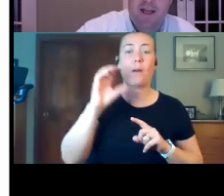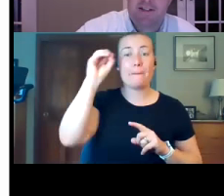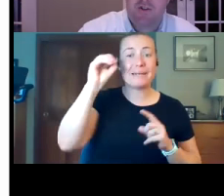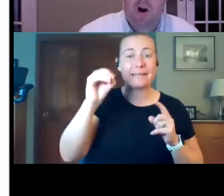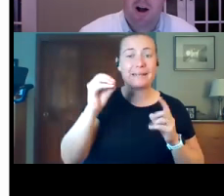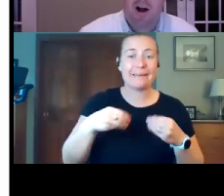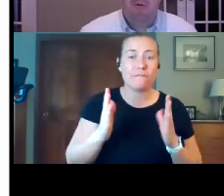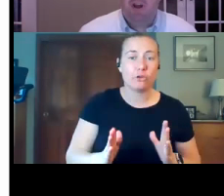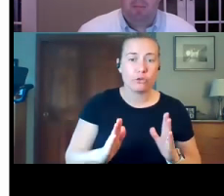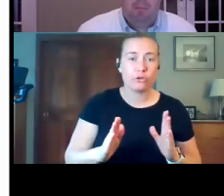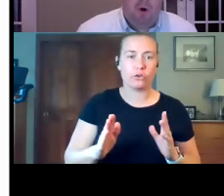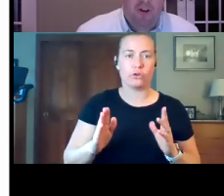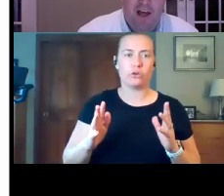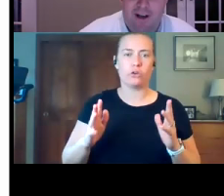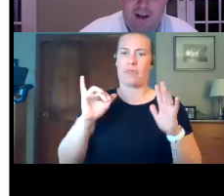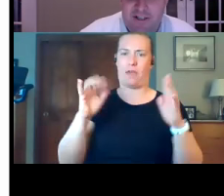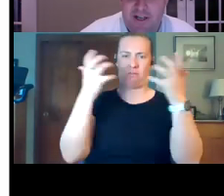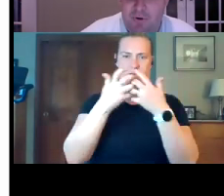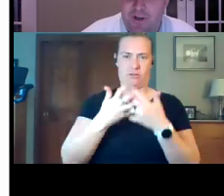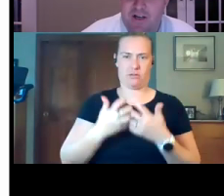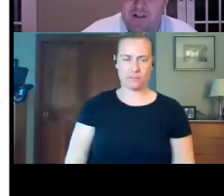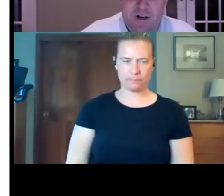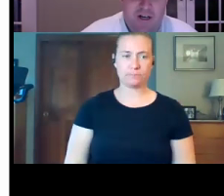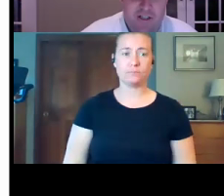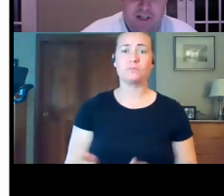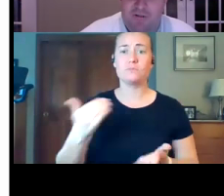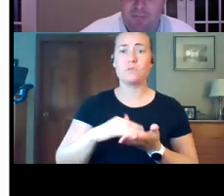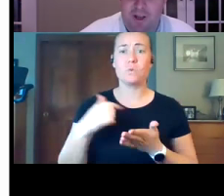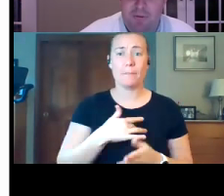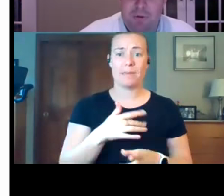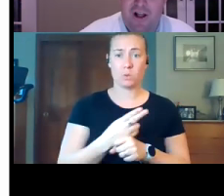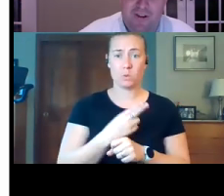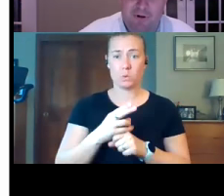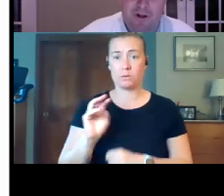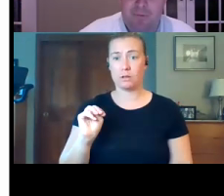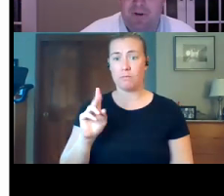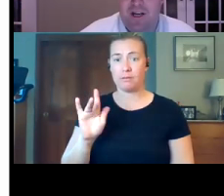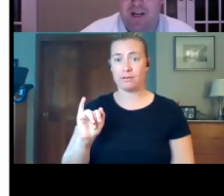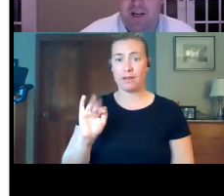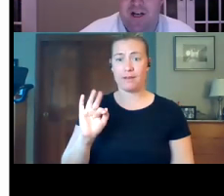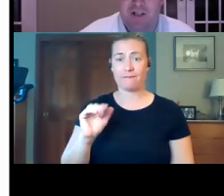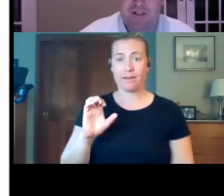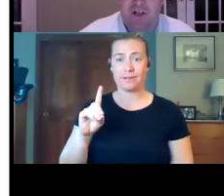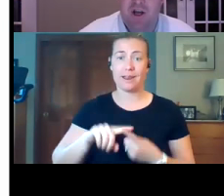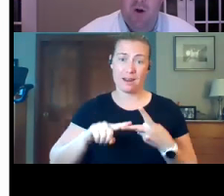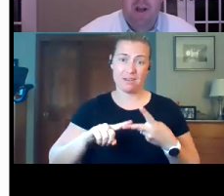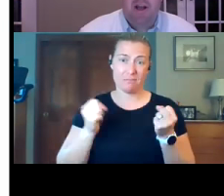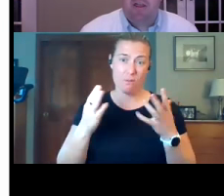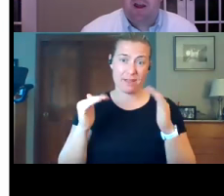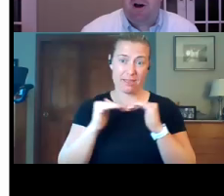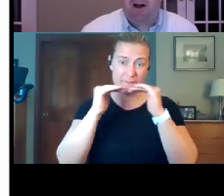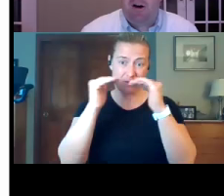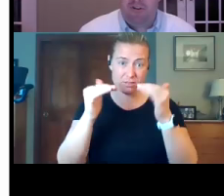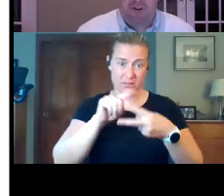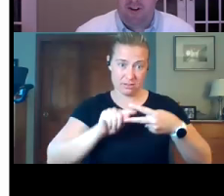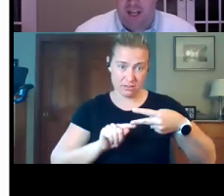And again, since we're often using multifaceted implementation strategies and often even multi-level implementation strategies, we need to